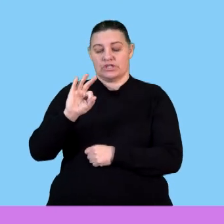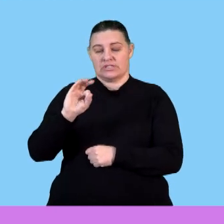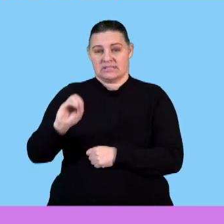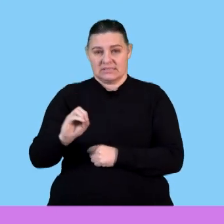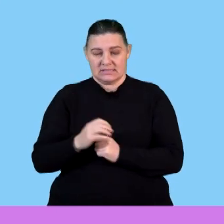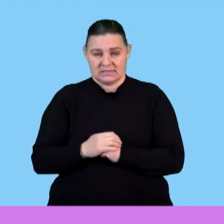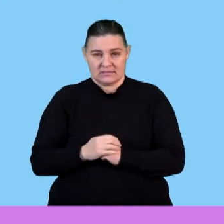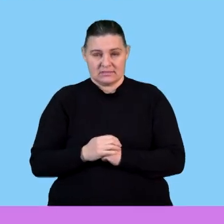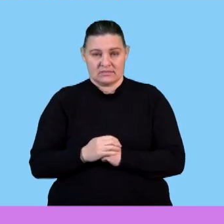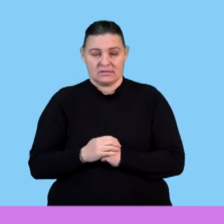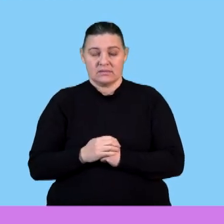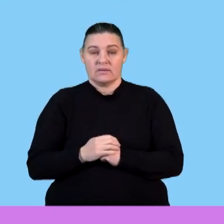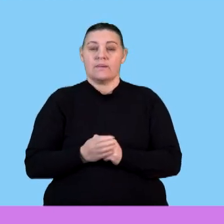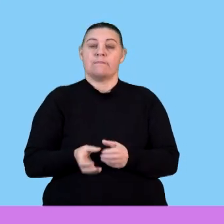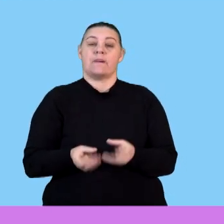centimeters.